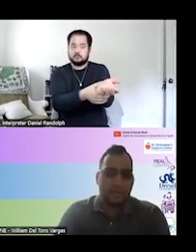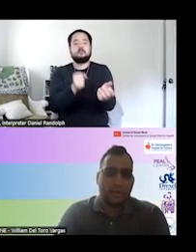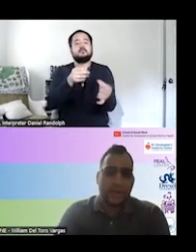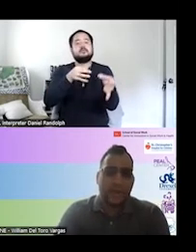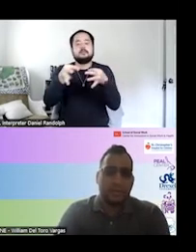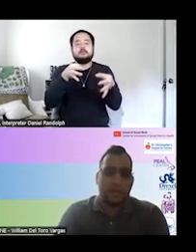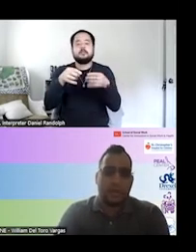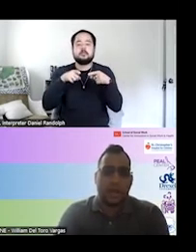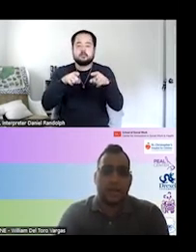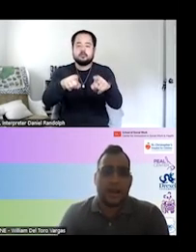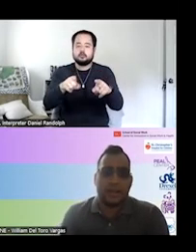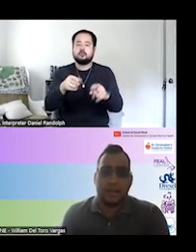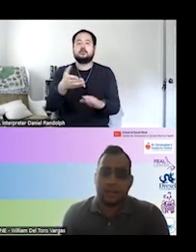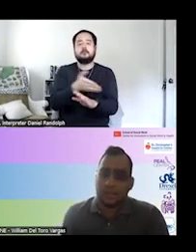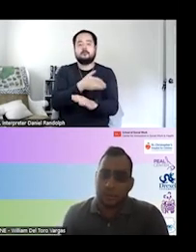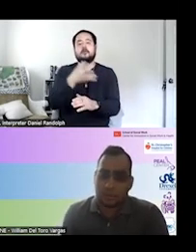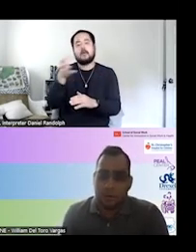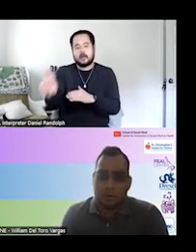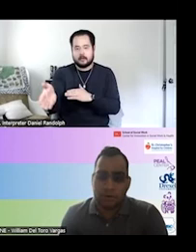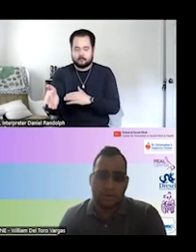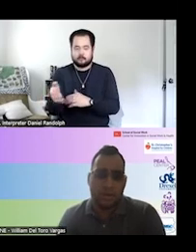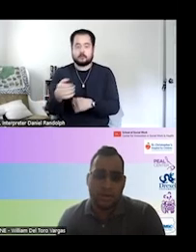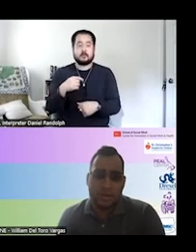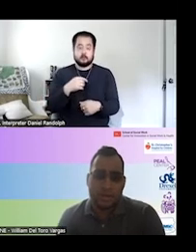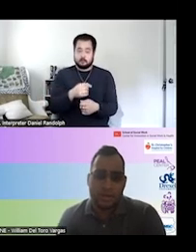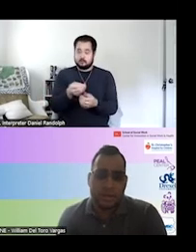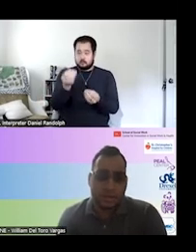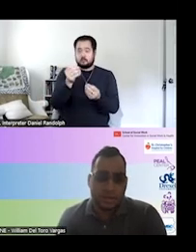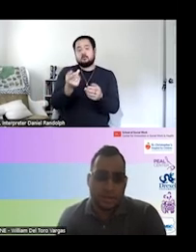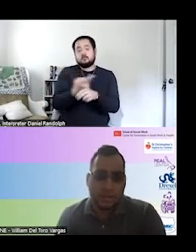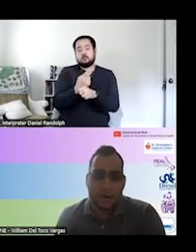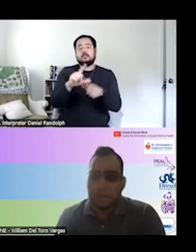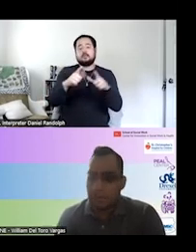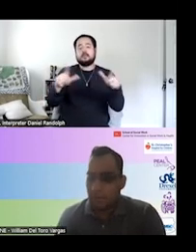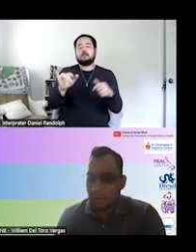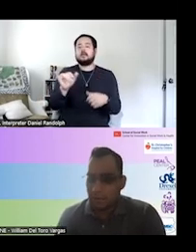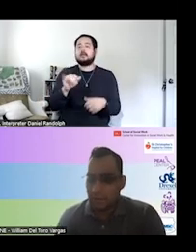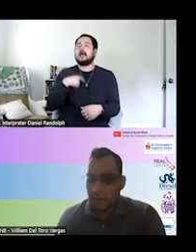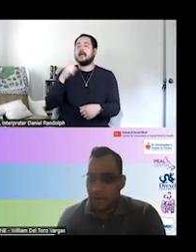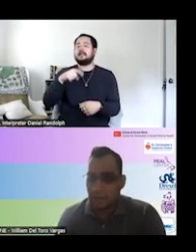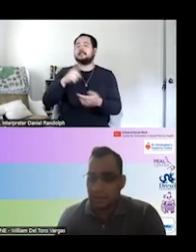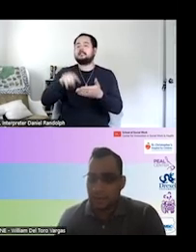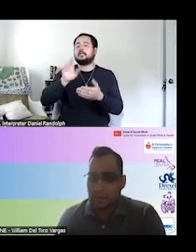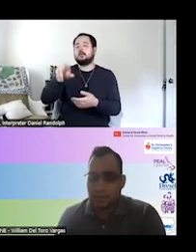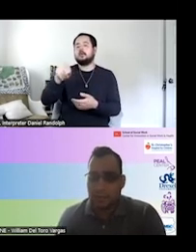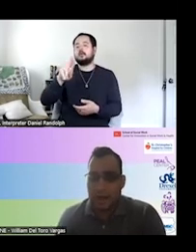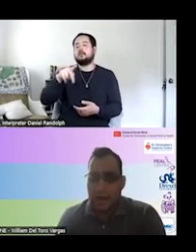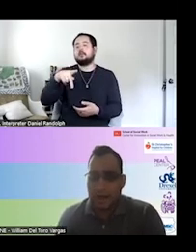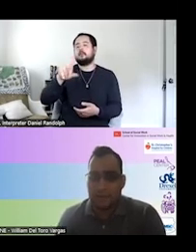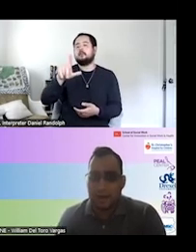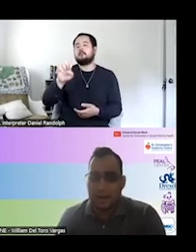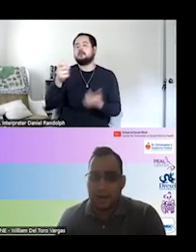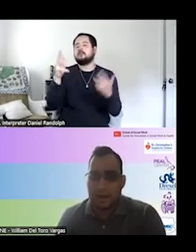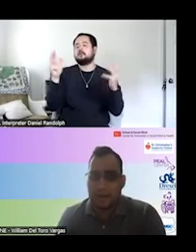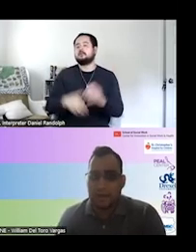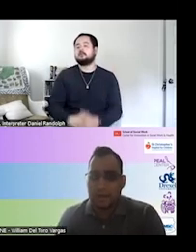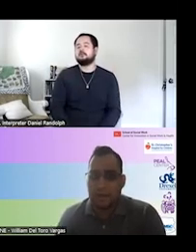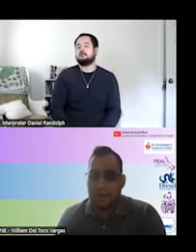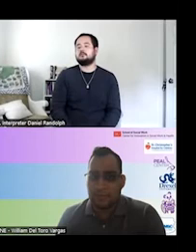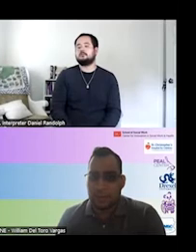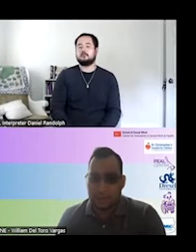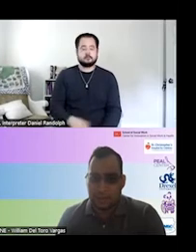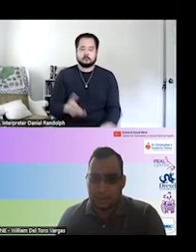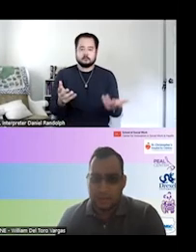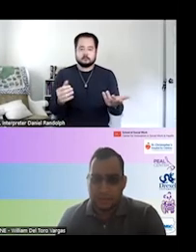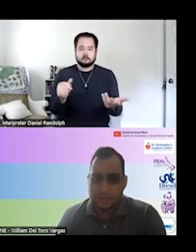So using language like "I need to check your pulse" is not the right approach for someone who have limited